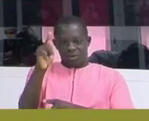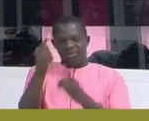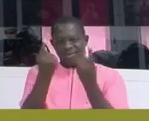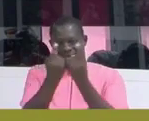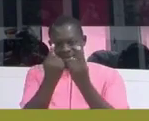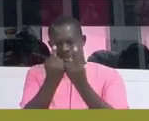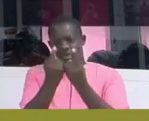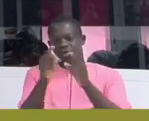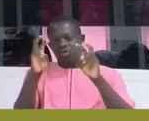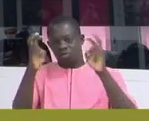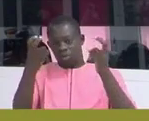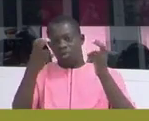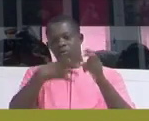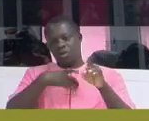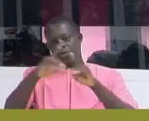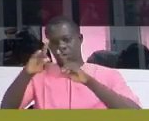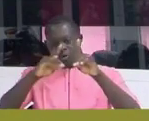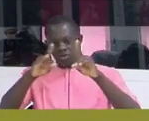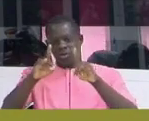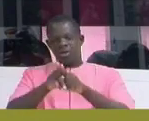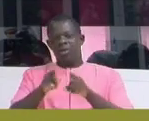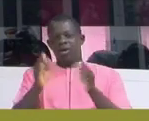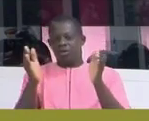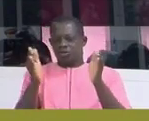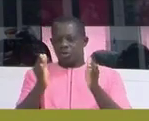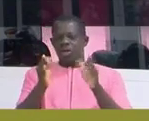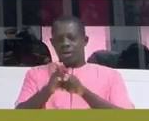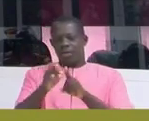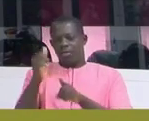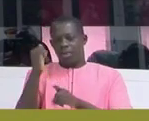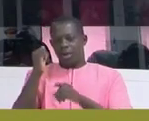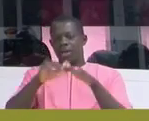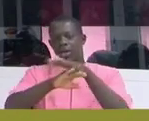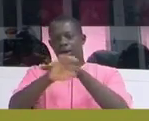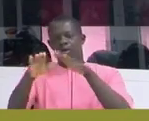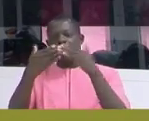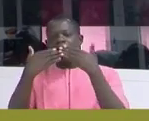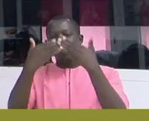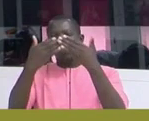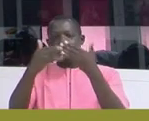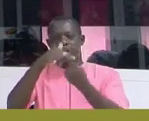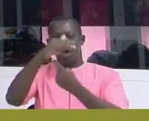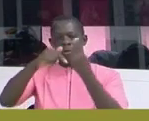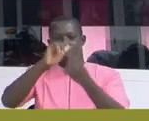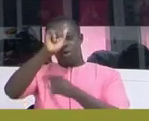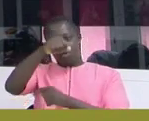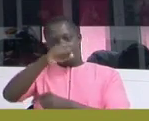The first is a brief your a brief biographical information about